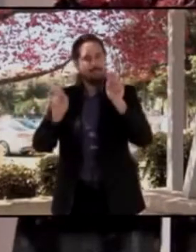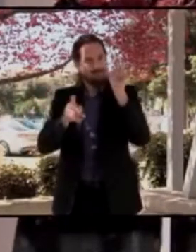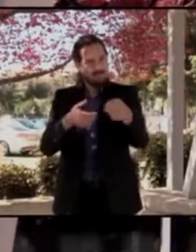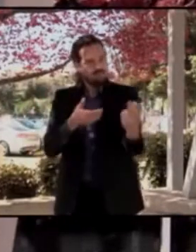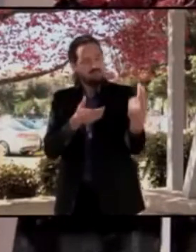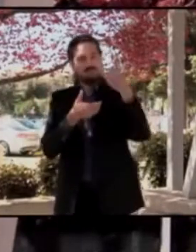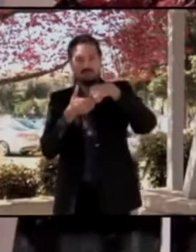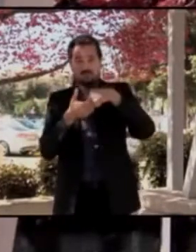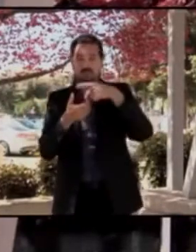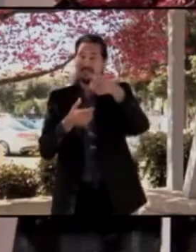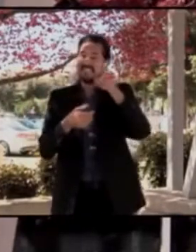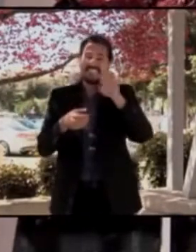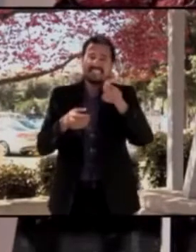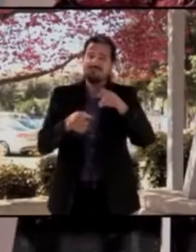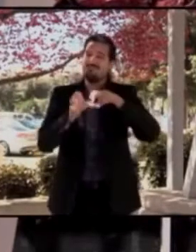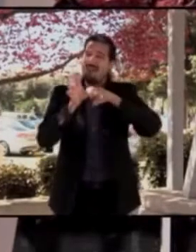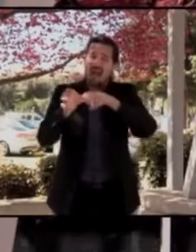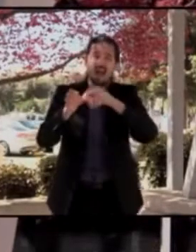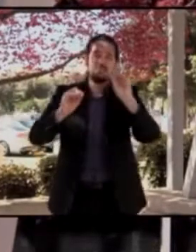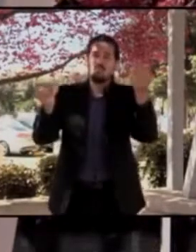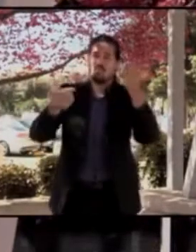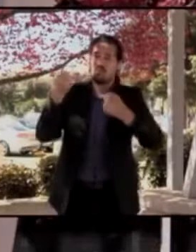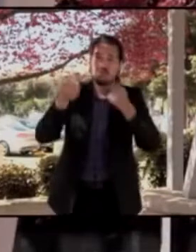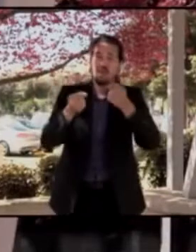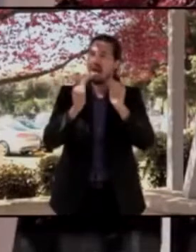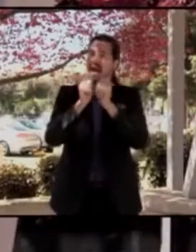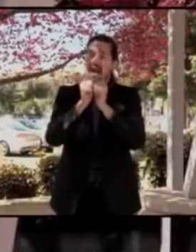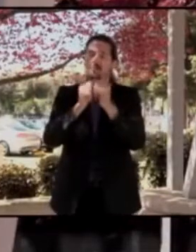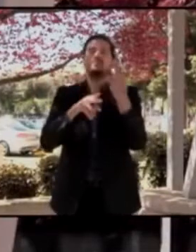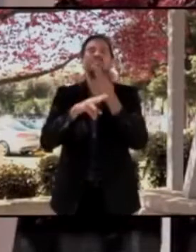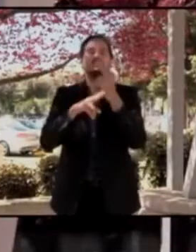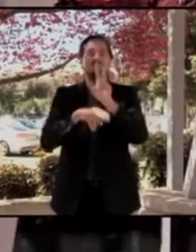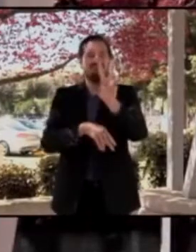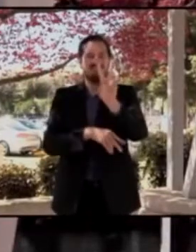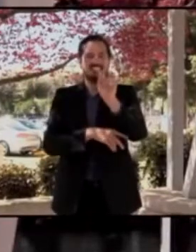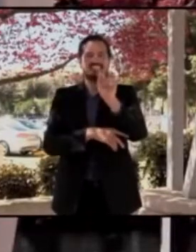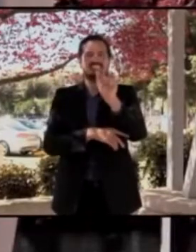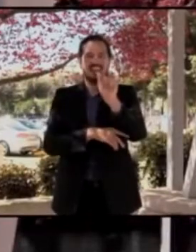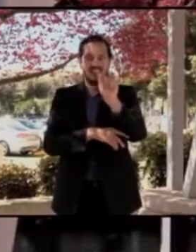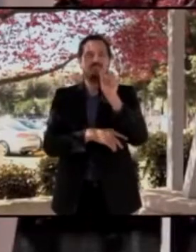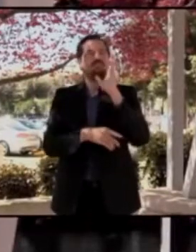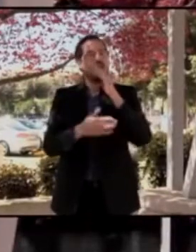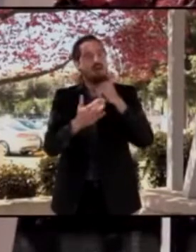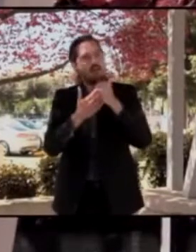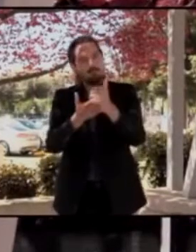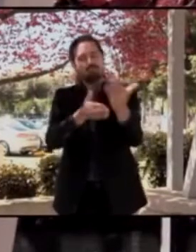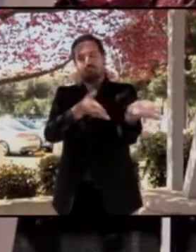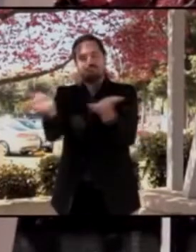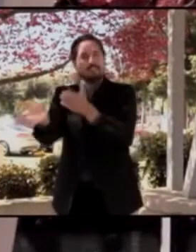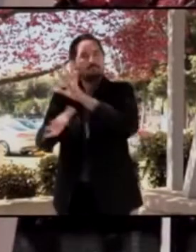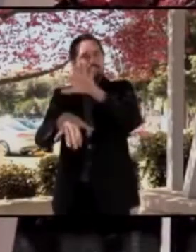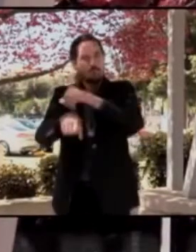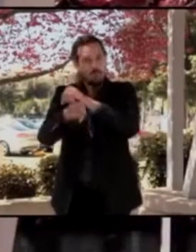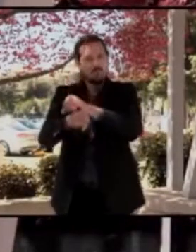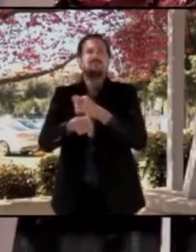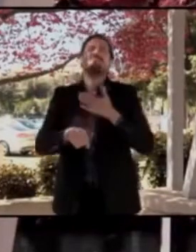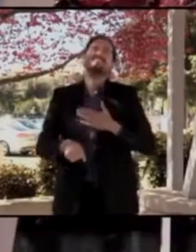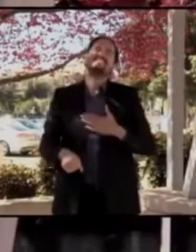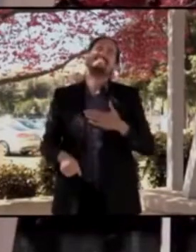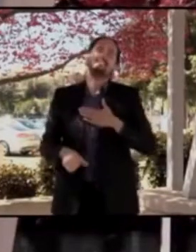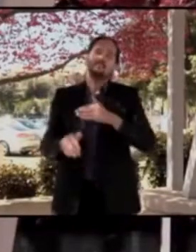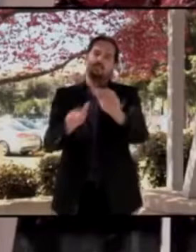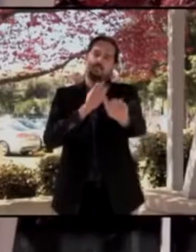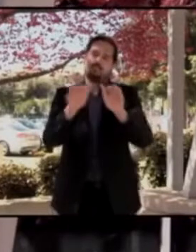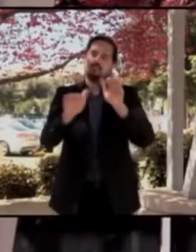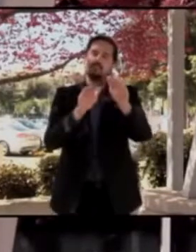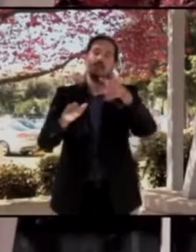rides. VTA will take you there for free. So join us in making sure that we're all vaccinated and that